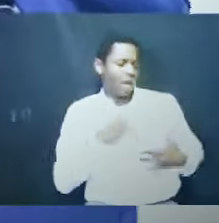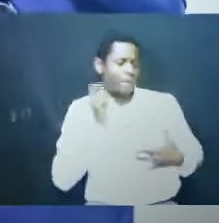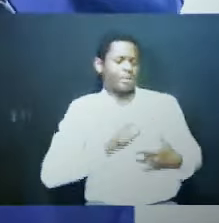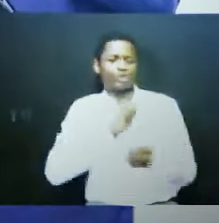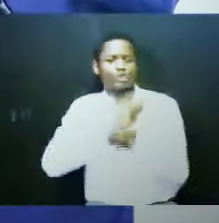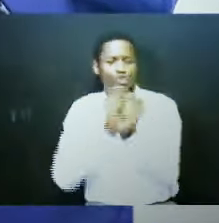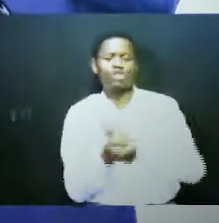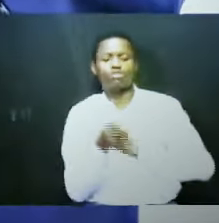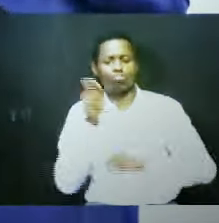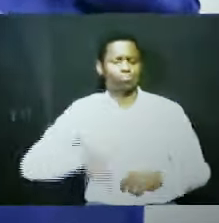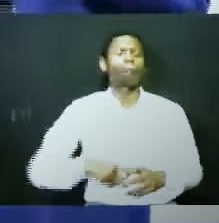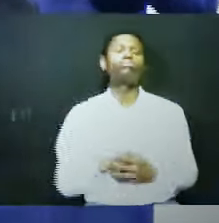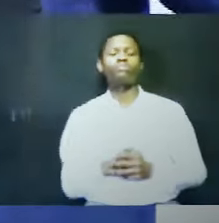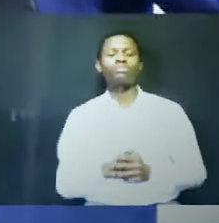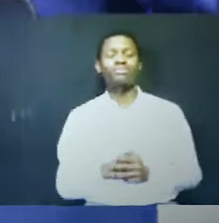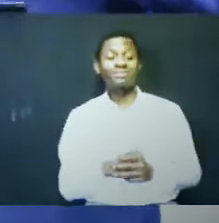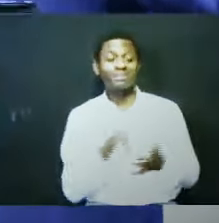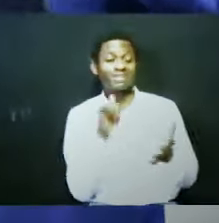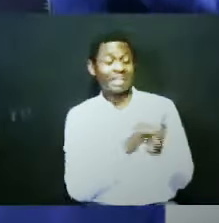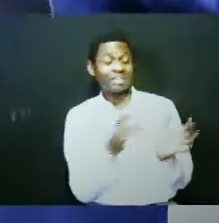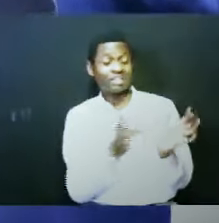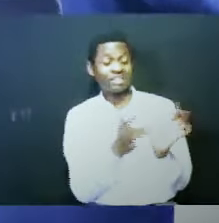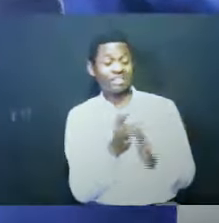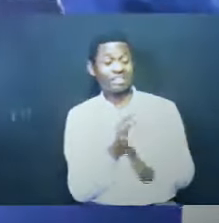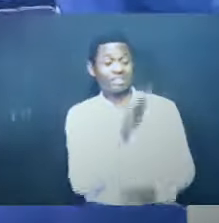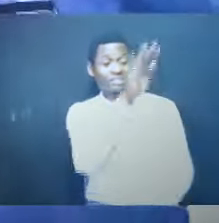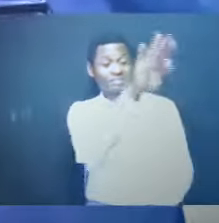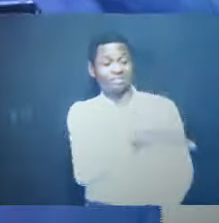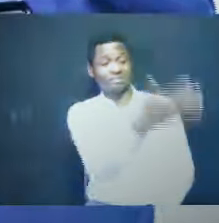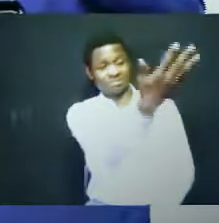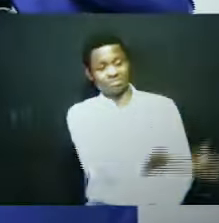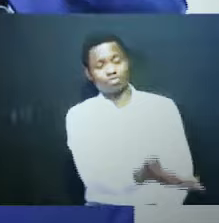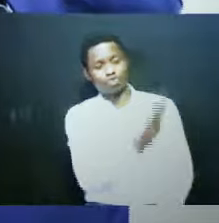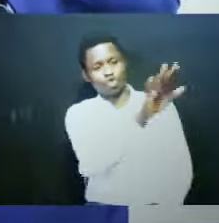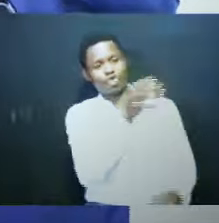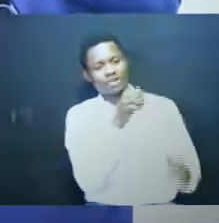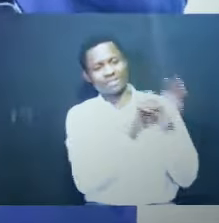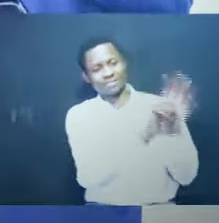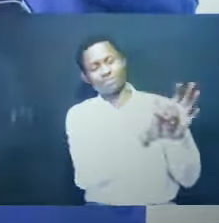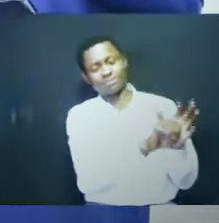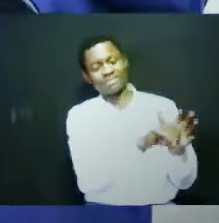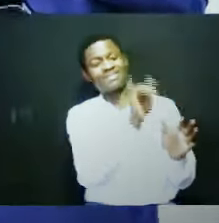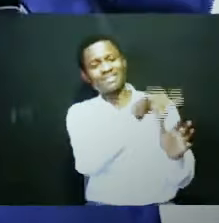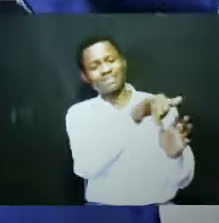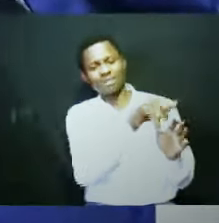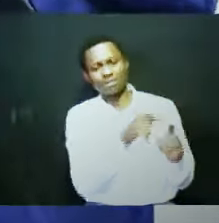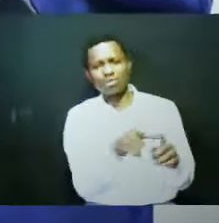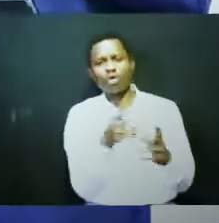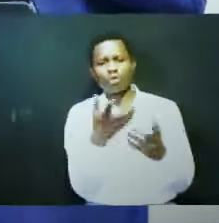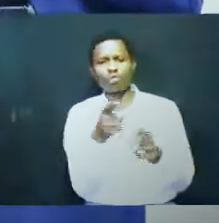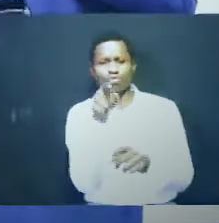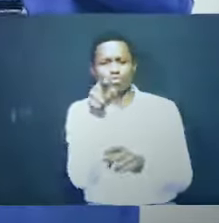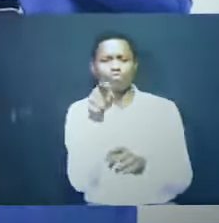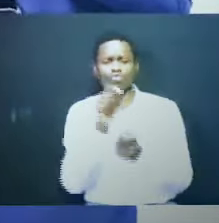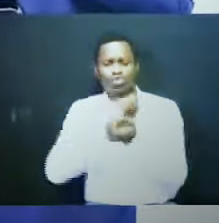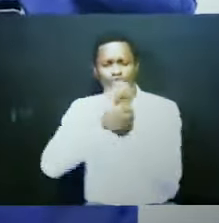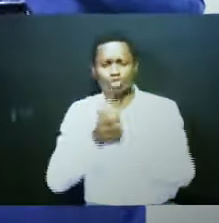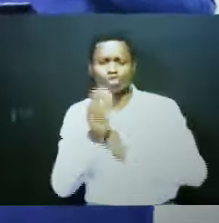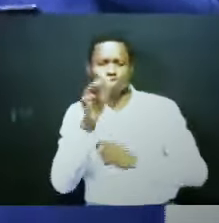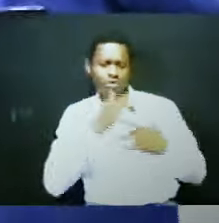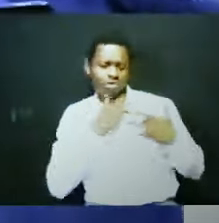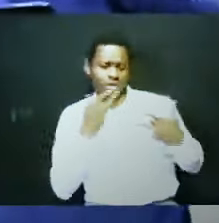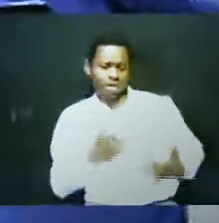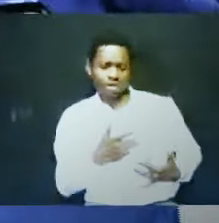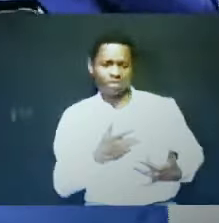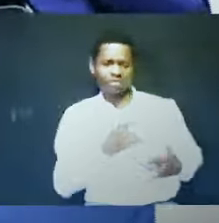Jesus, our example. We eye Christo ye nhwesopa no. So I want you to reposition your heart. Me pese wo hye wakoma din. And